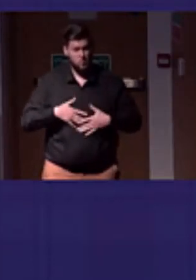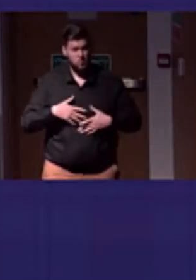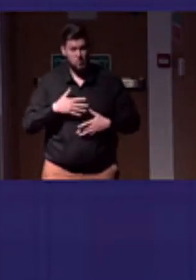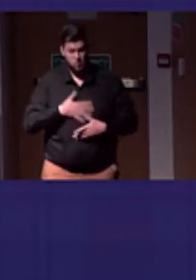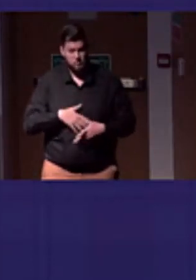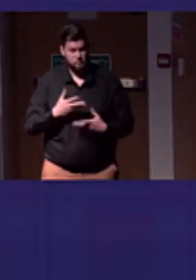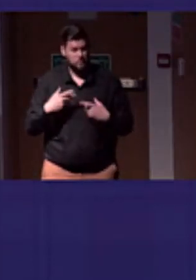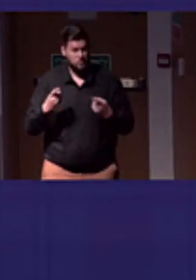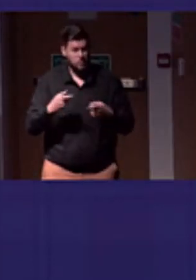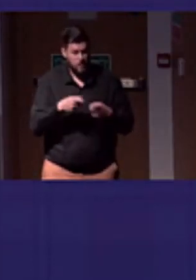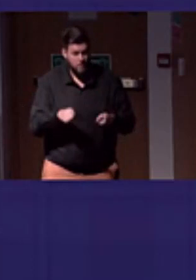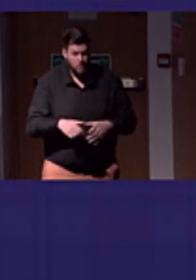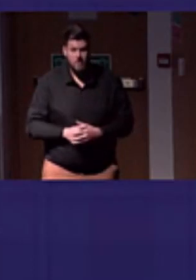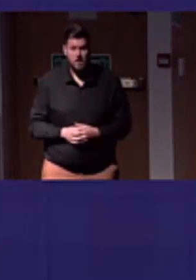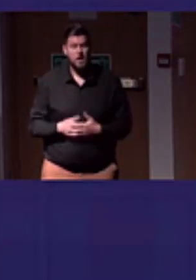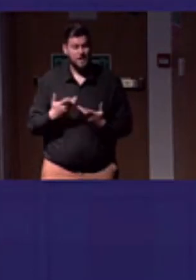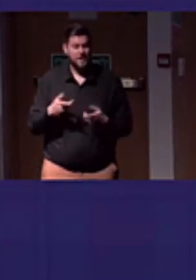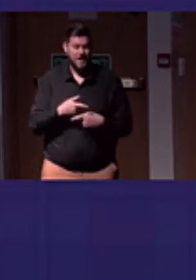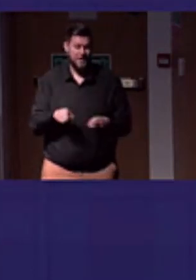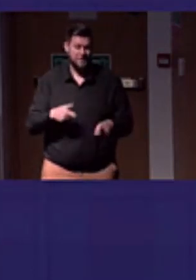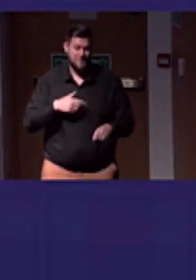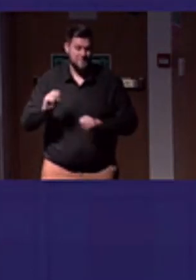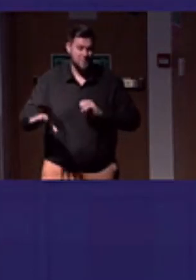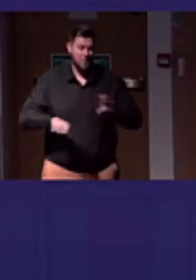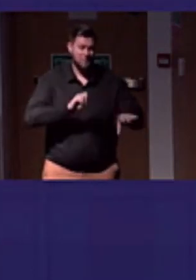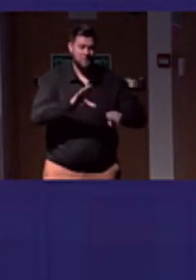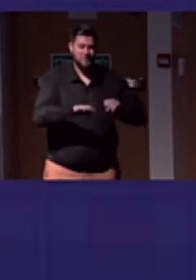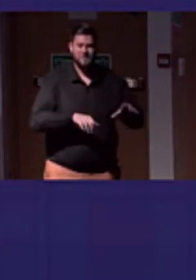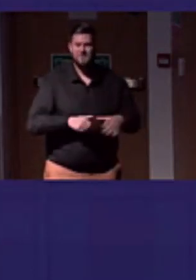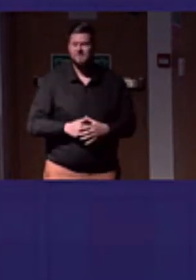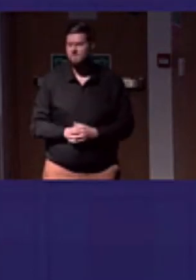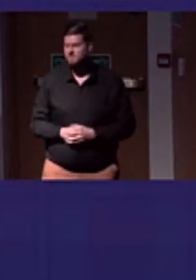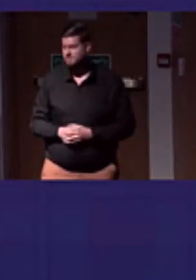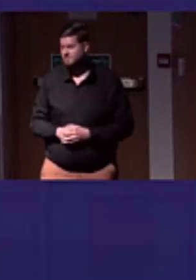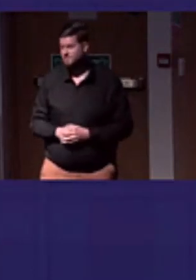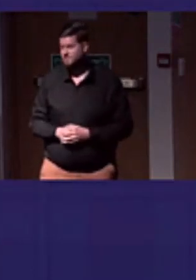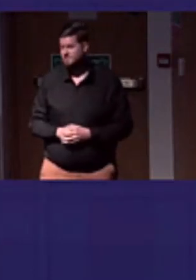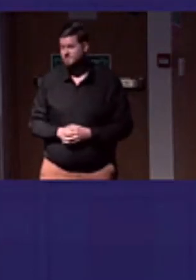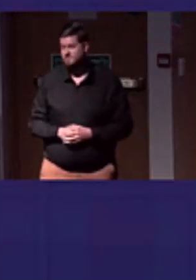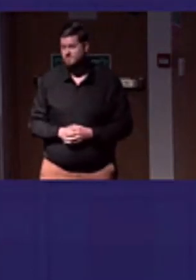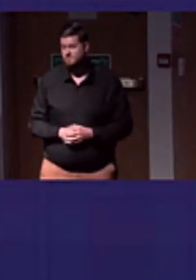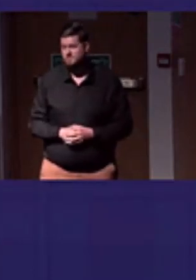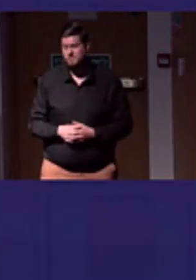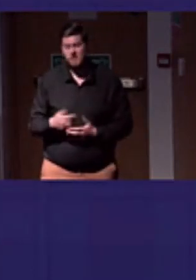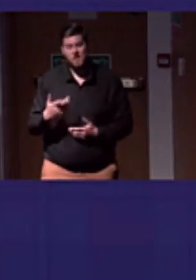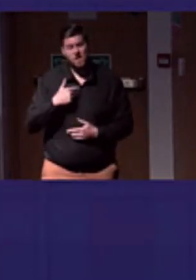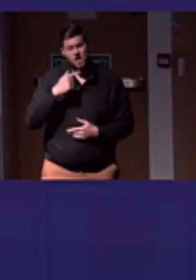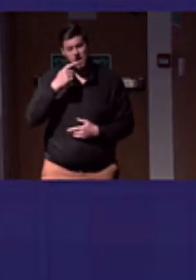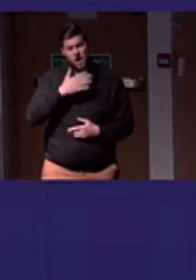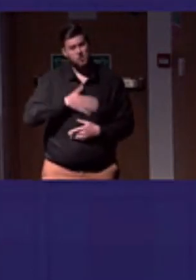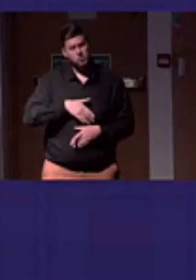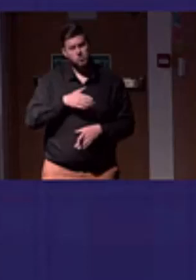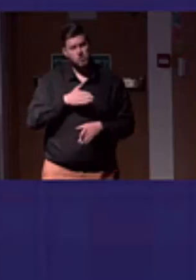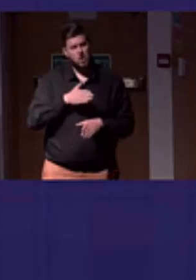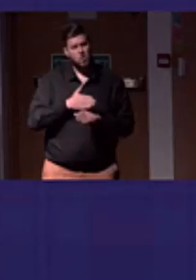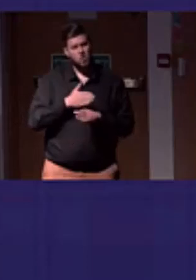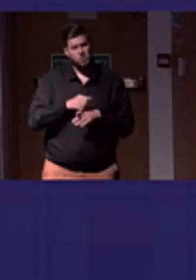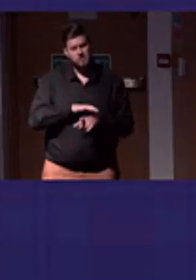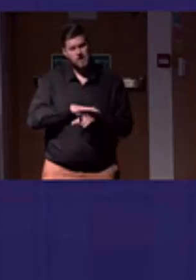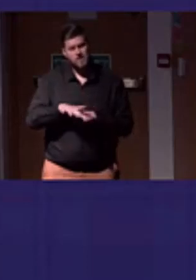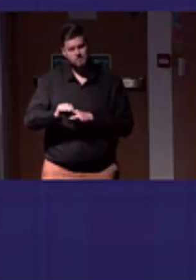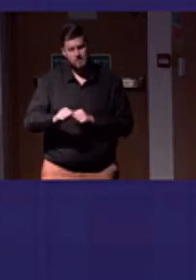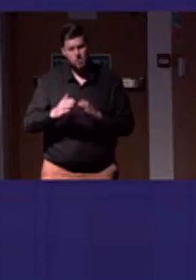out. So now we're completely distributed. So I don't want work to extend into their home life, but I don't get to decide when that